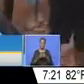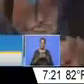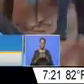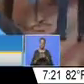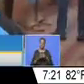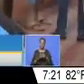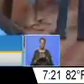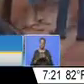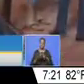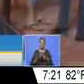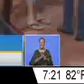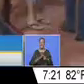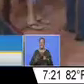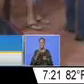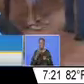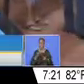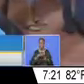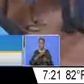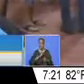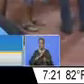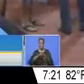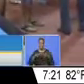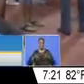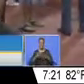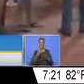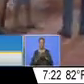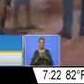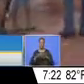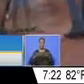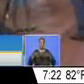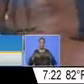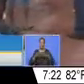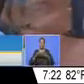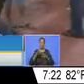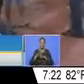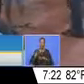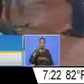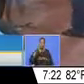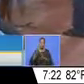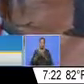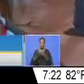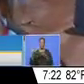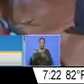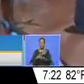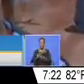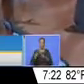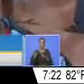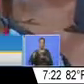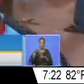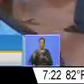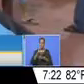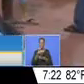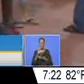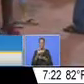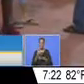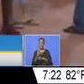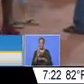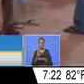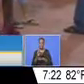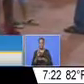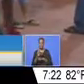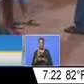could place in a good place to win, to gain enough points to get the High Point trophy.